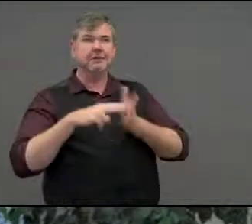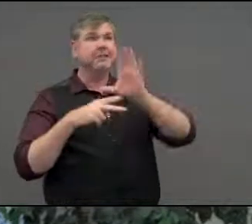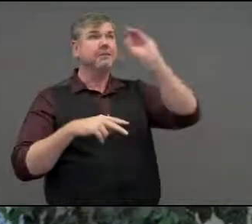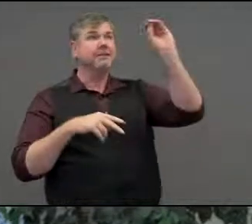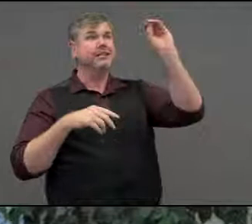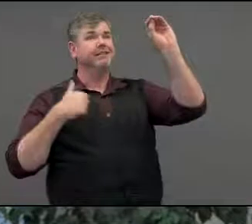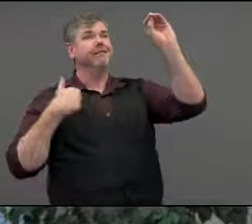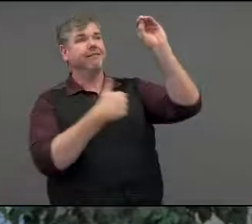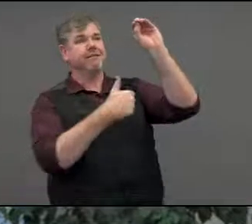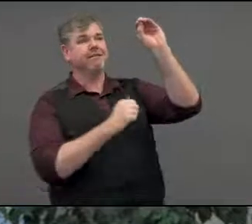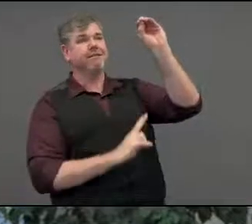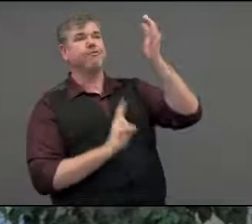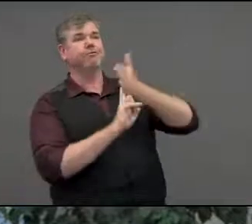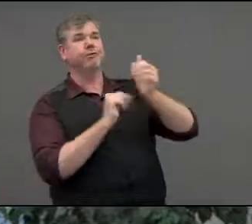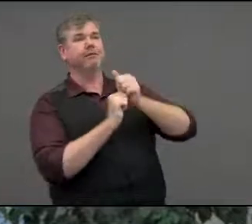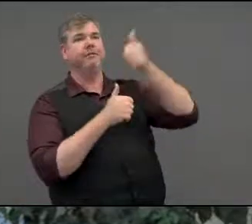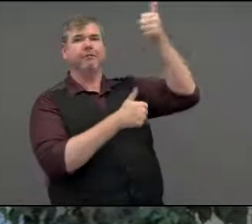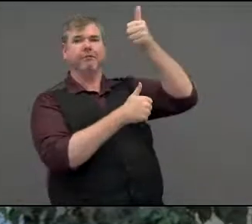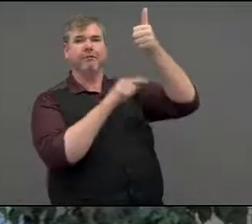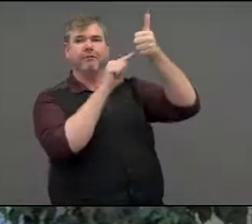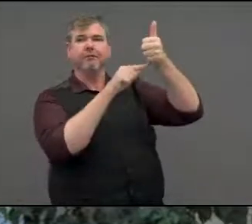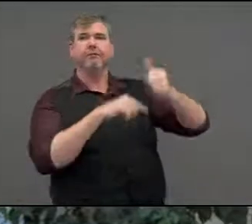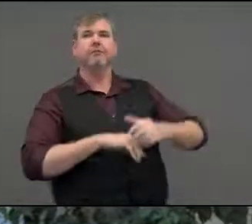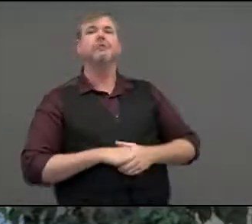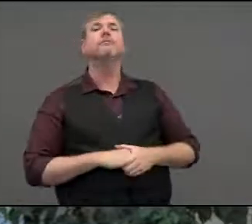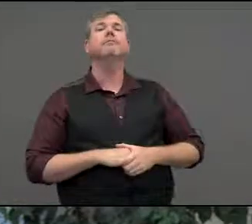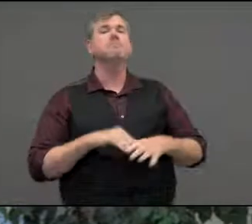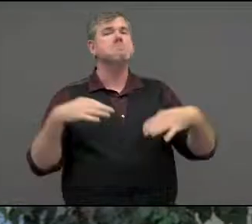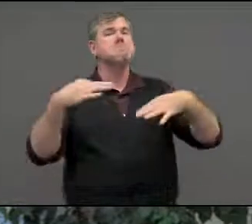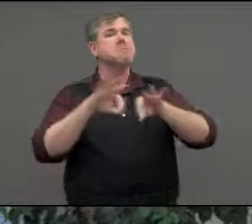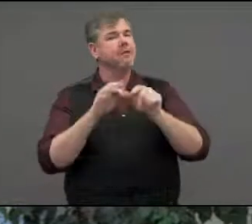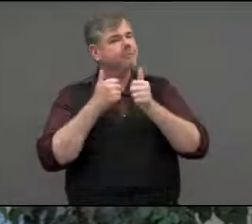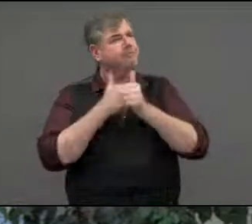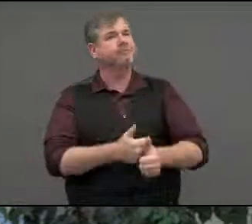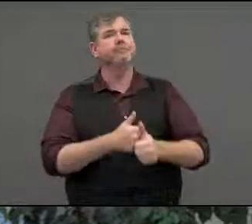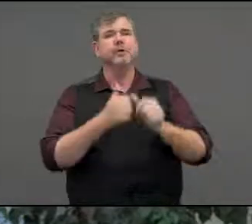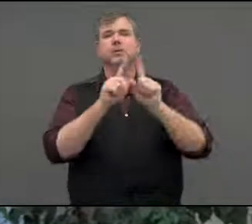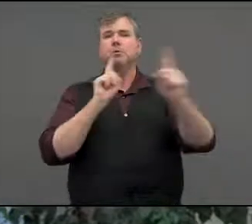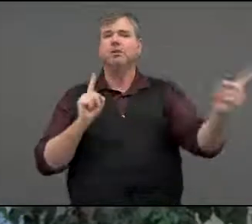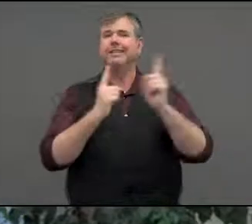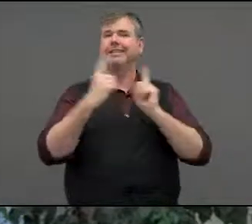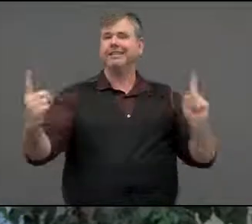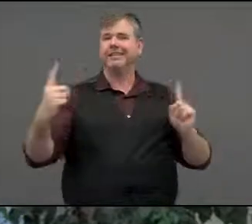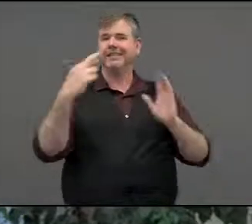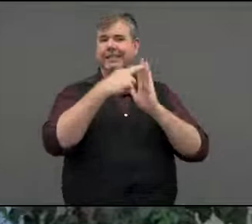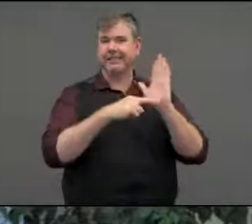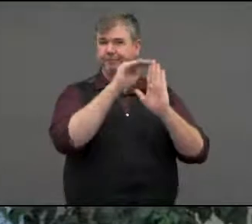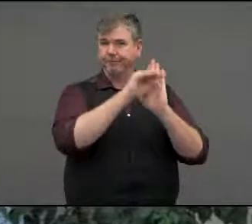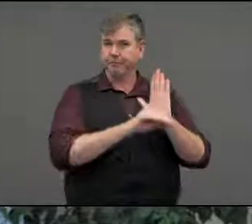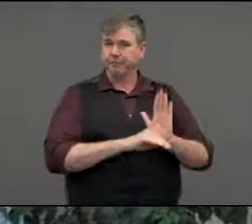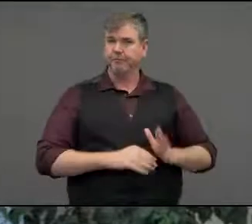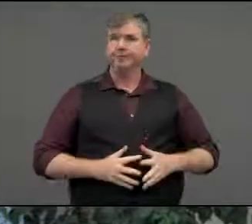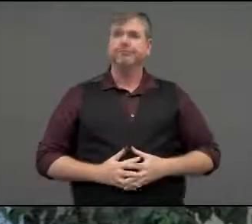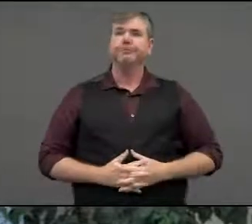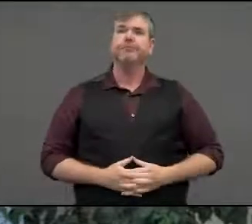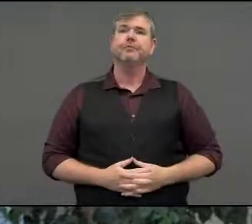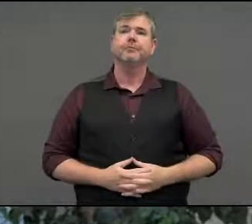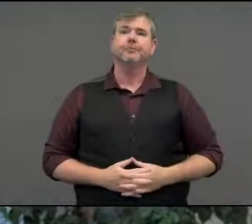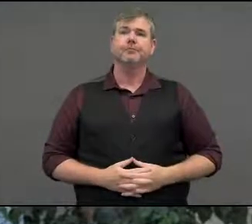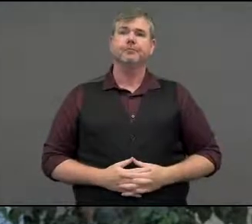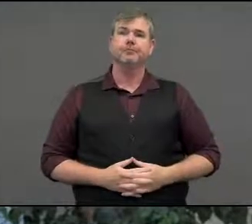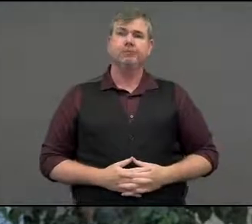floating around. SDP stands for Social Distancing Protocols. Are companies required to submit these to the general contractor?